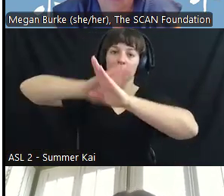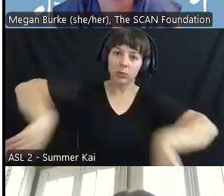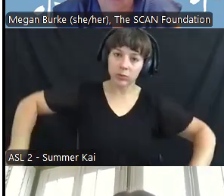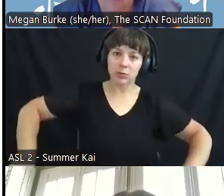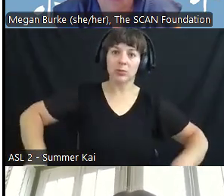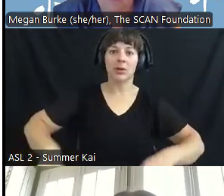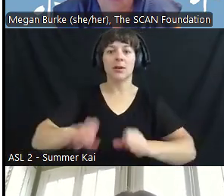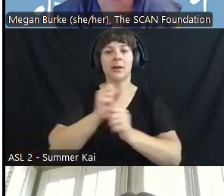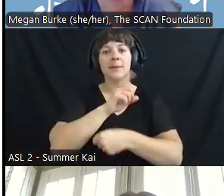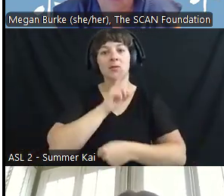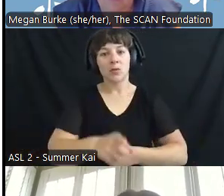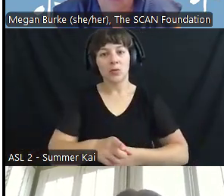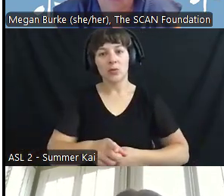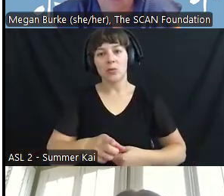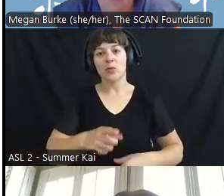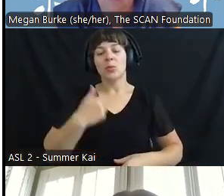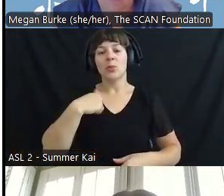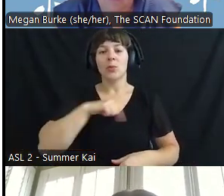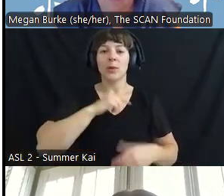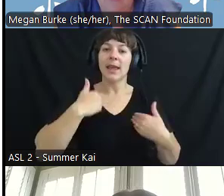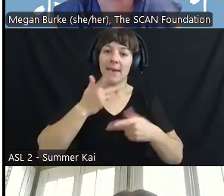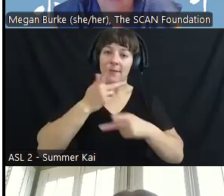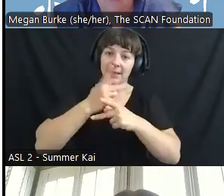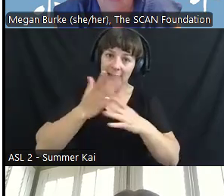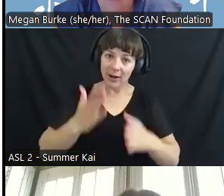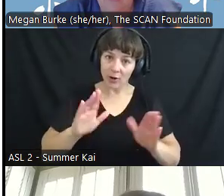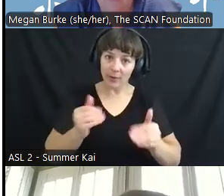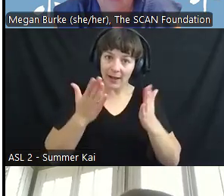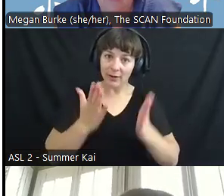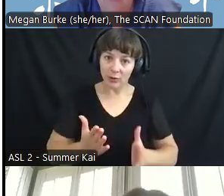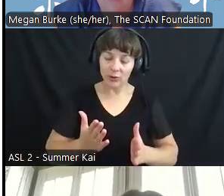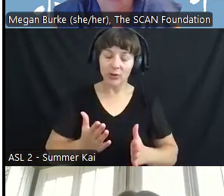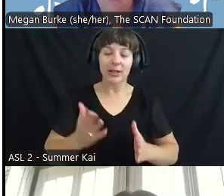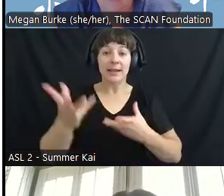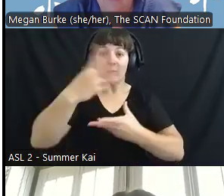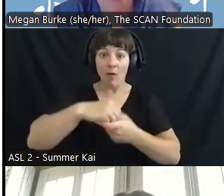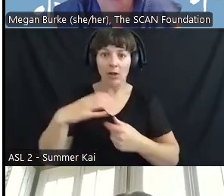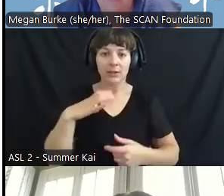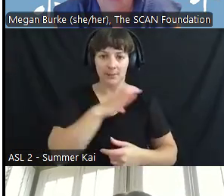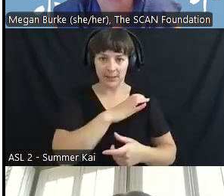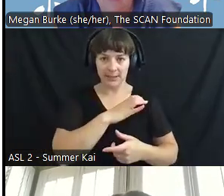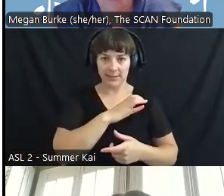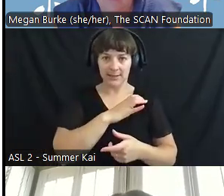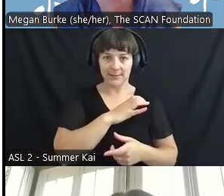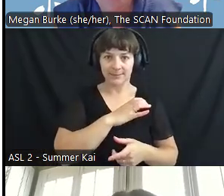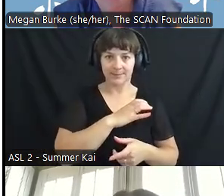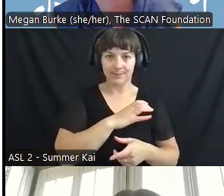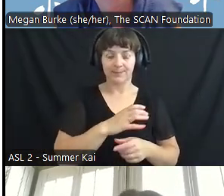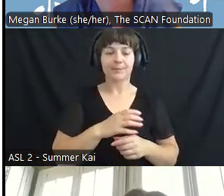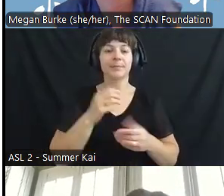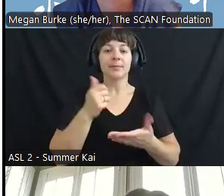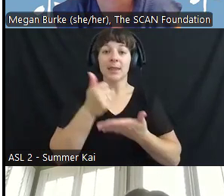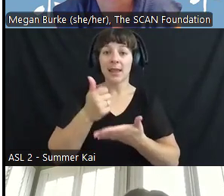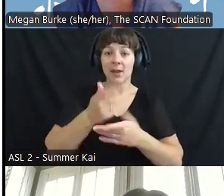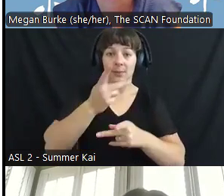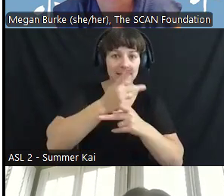really important that there are caregivers also that are in these committees that help take